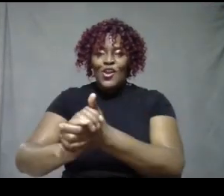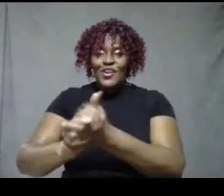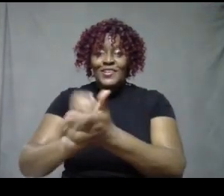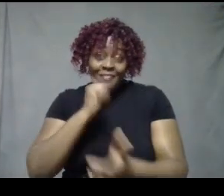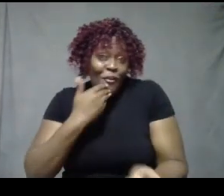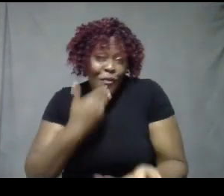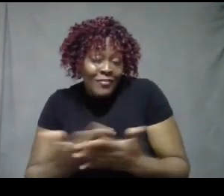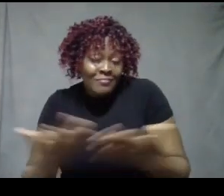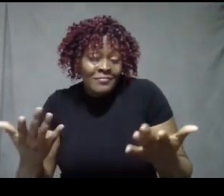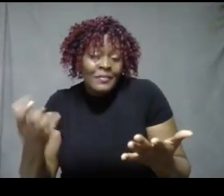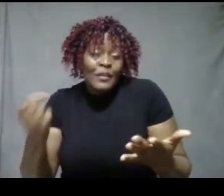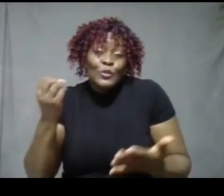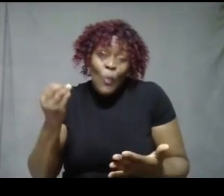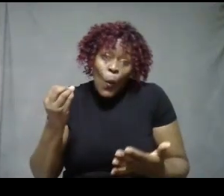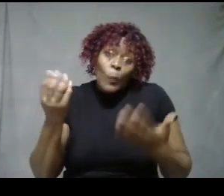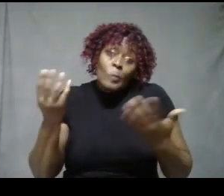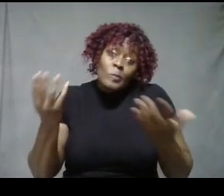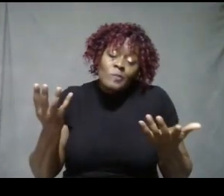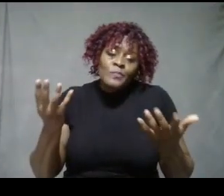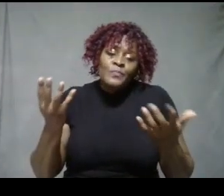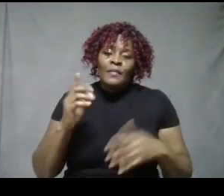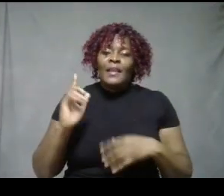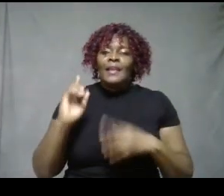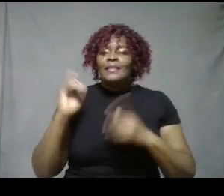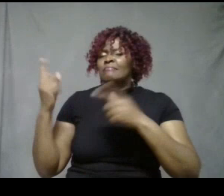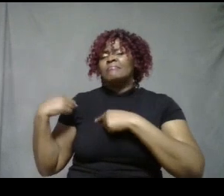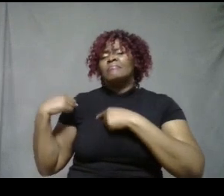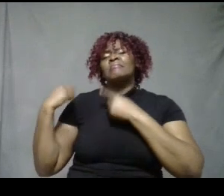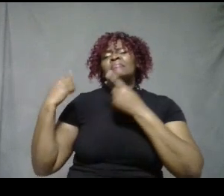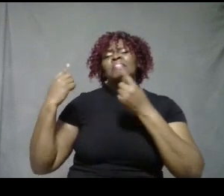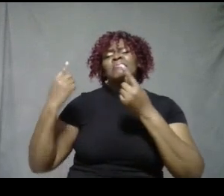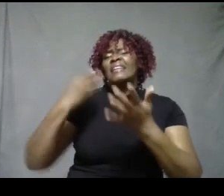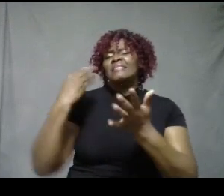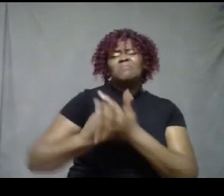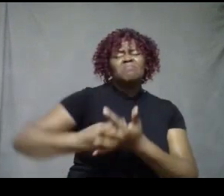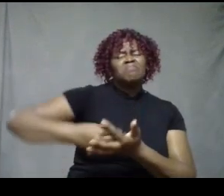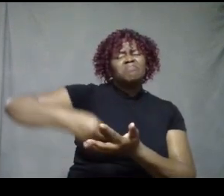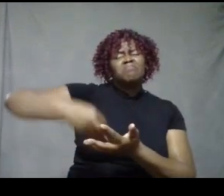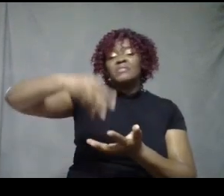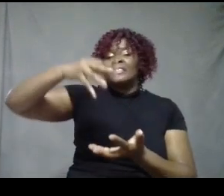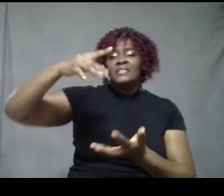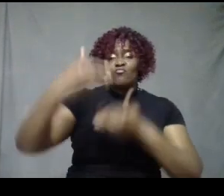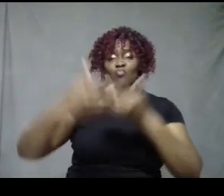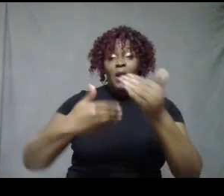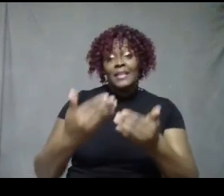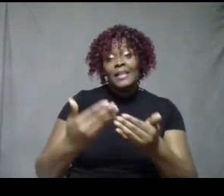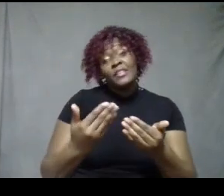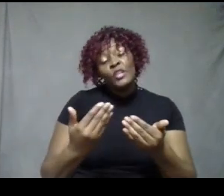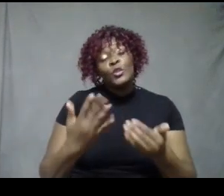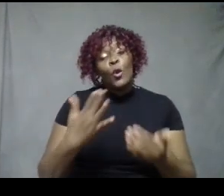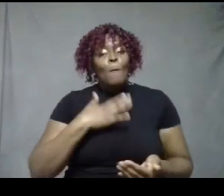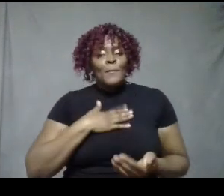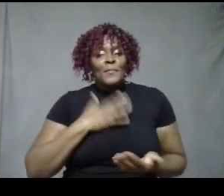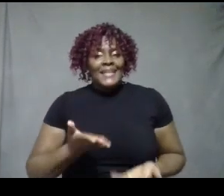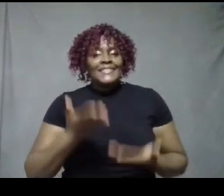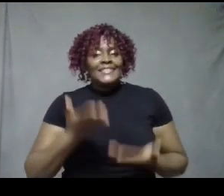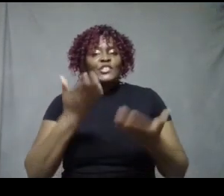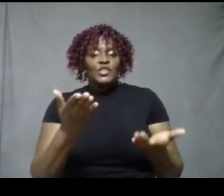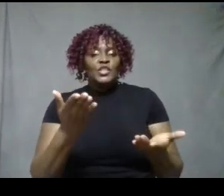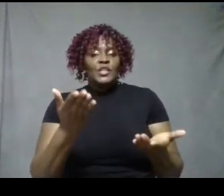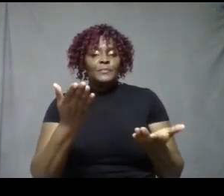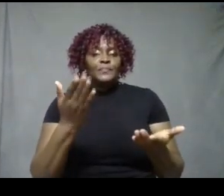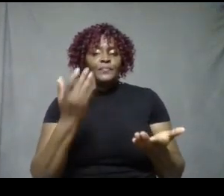so this has been a long and costly process. And my suggestion would be that if